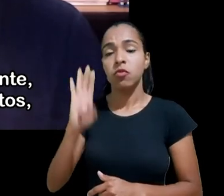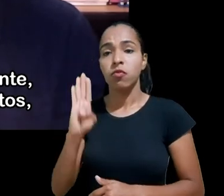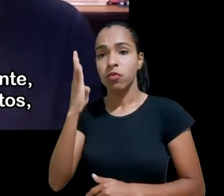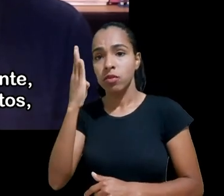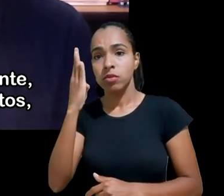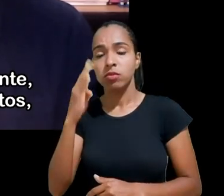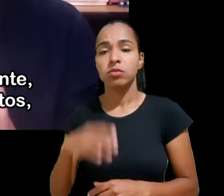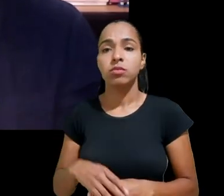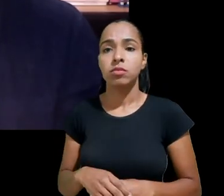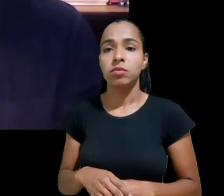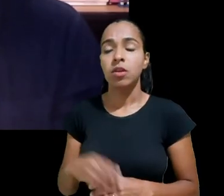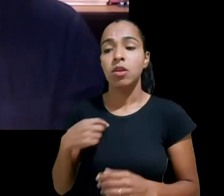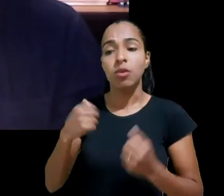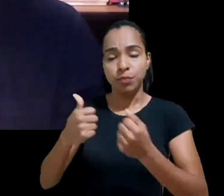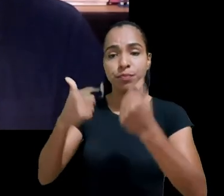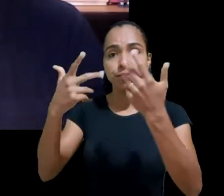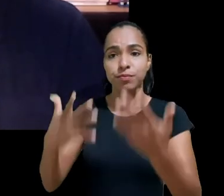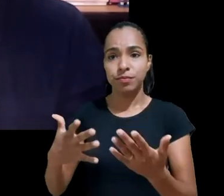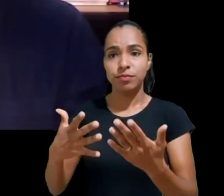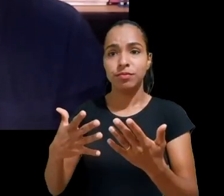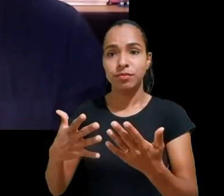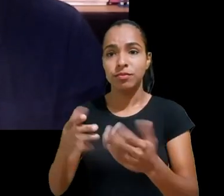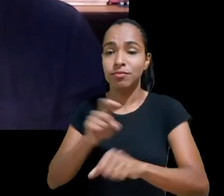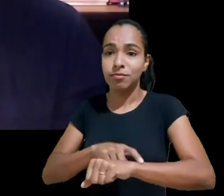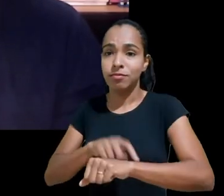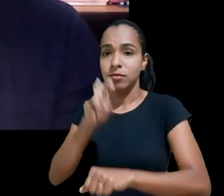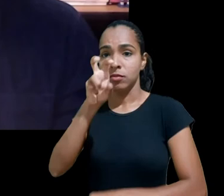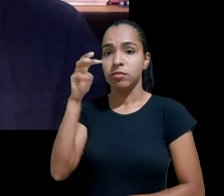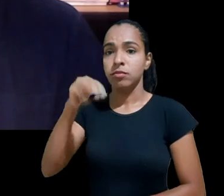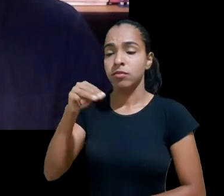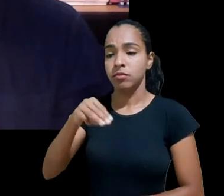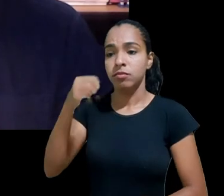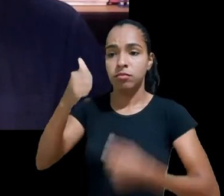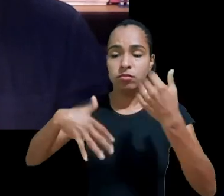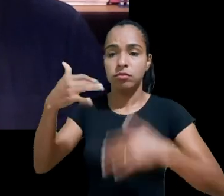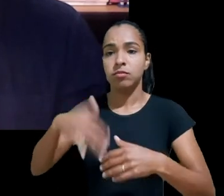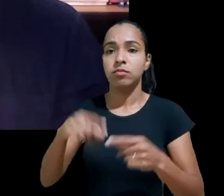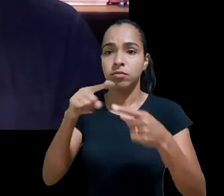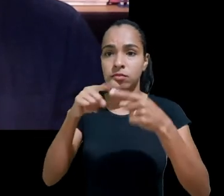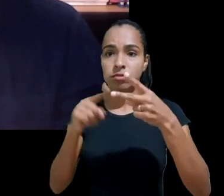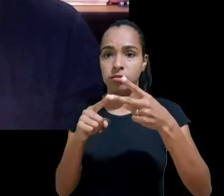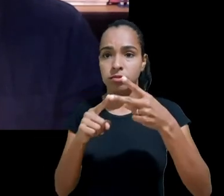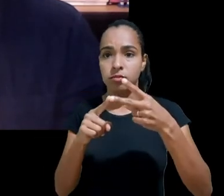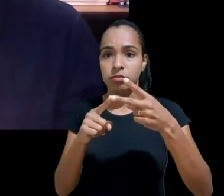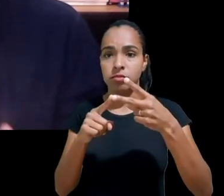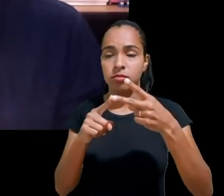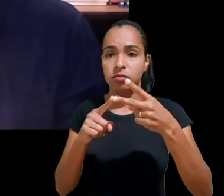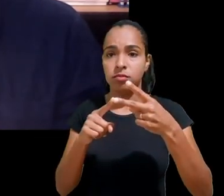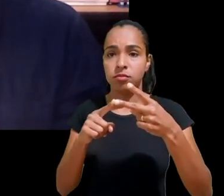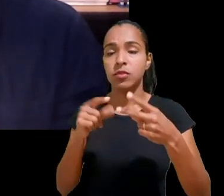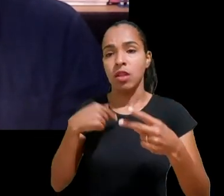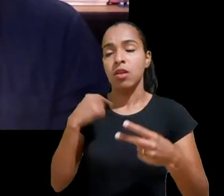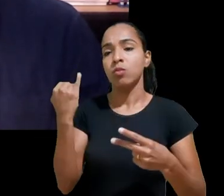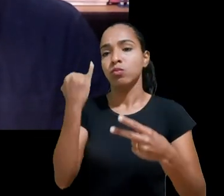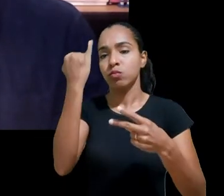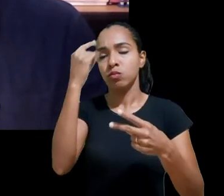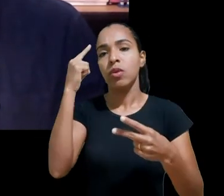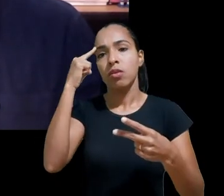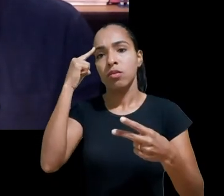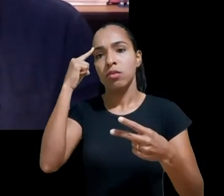the time five minutes two documents two initiatives that I consider that are important relevant